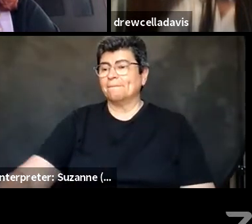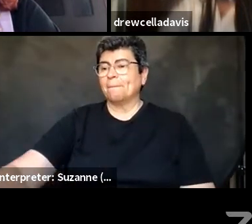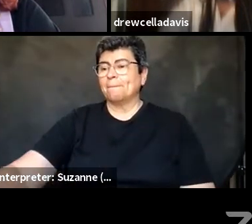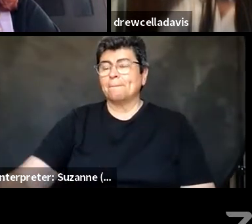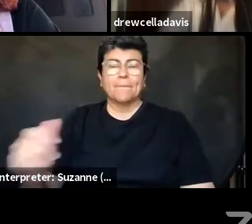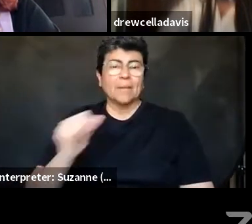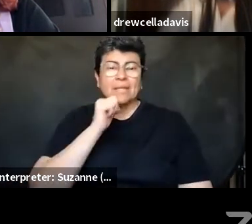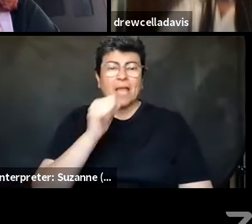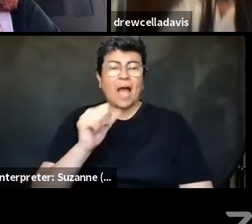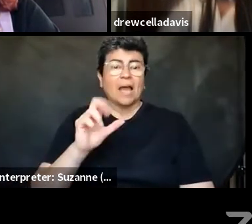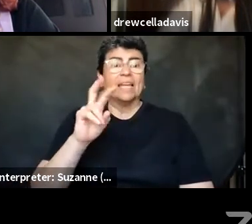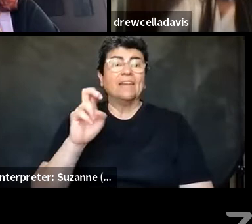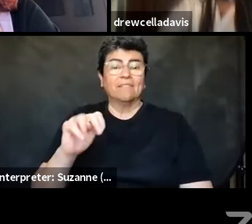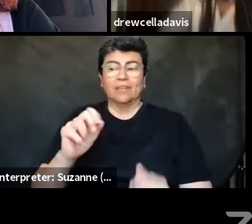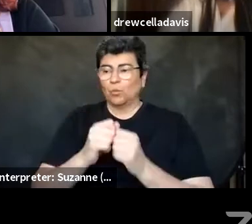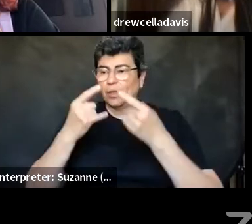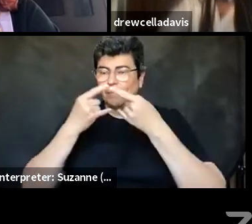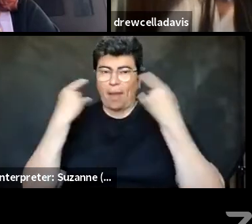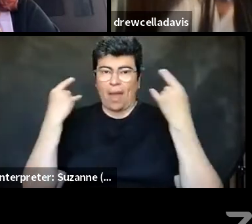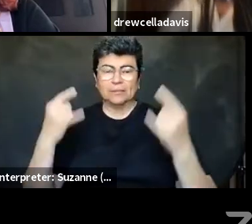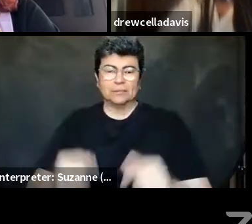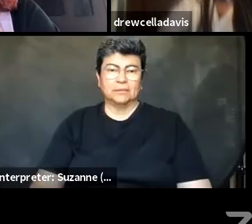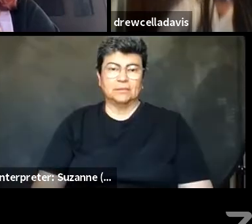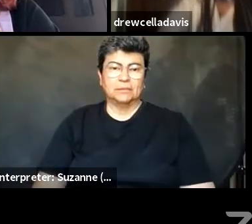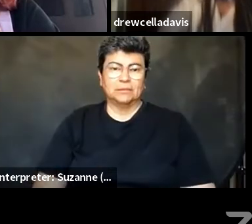Not even with a mask on.